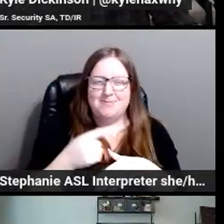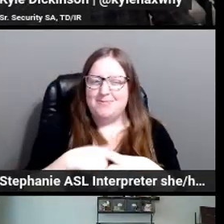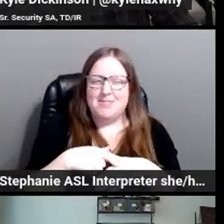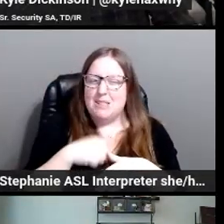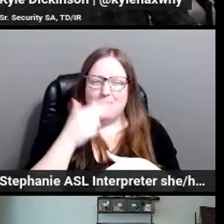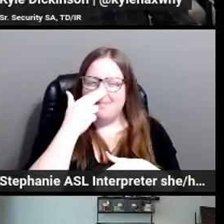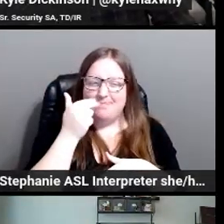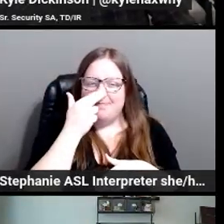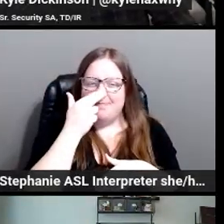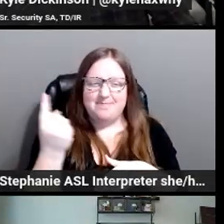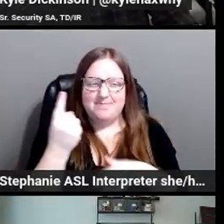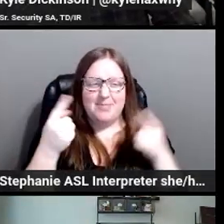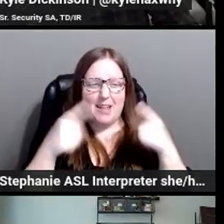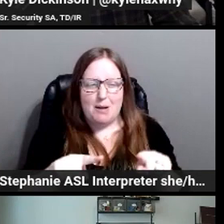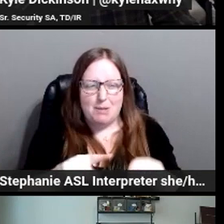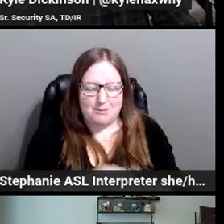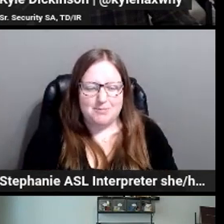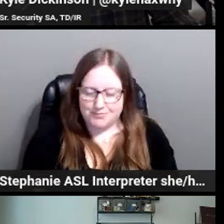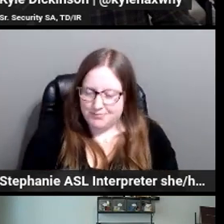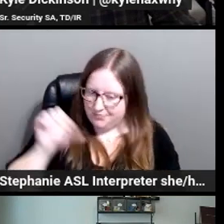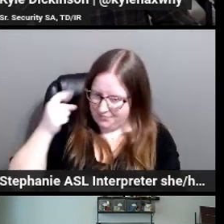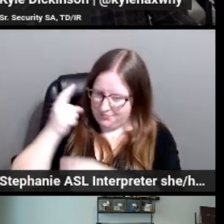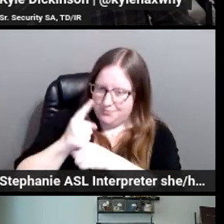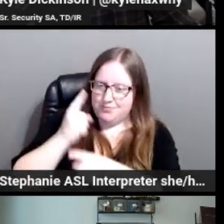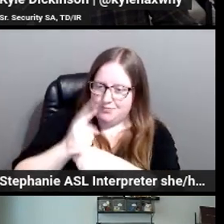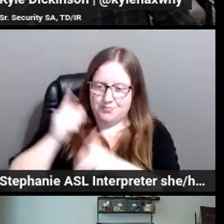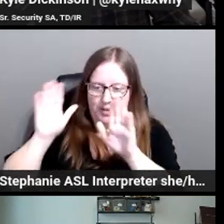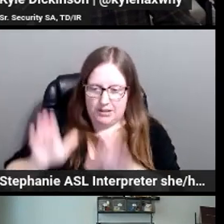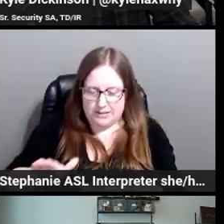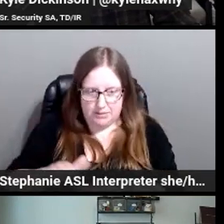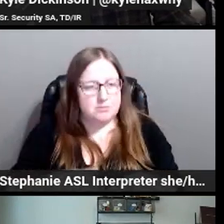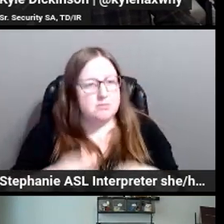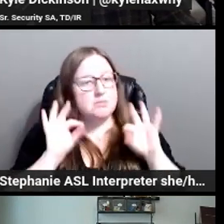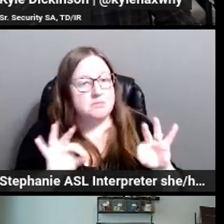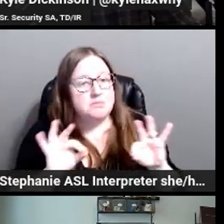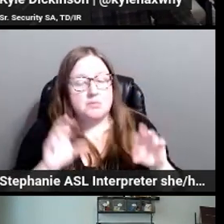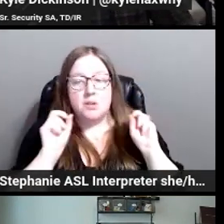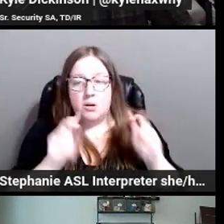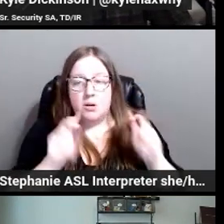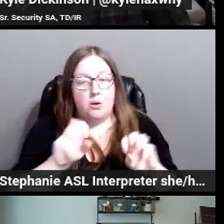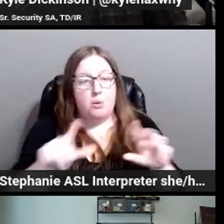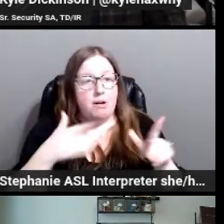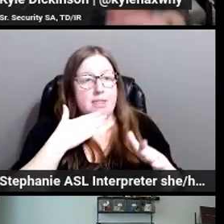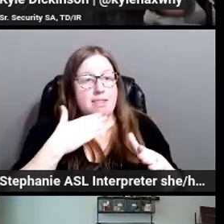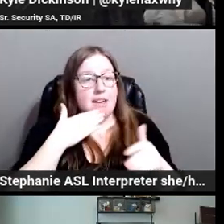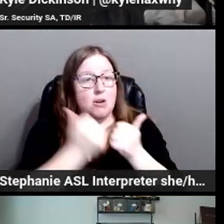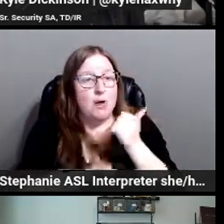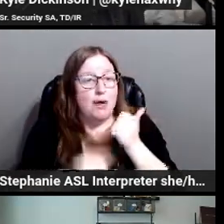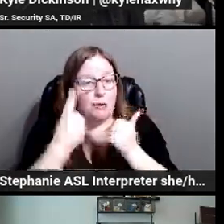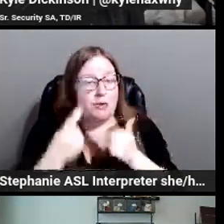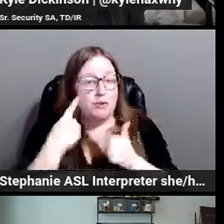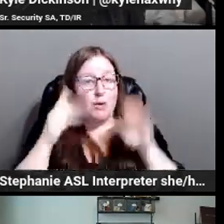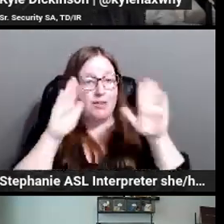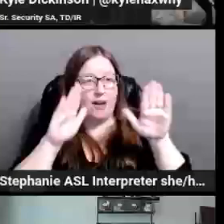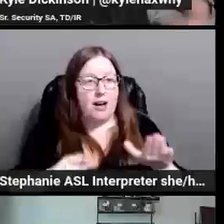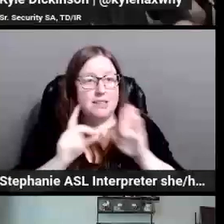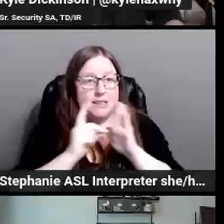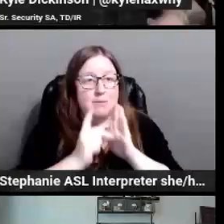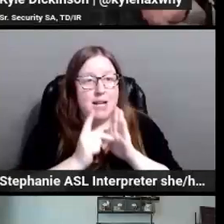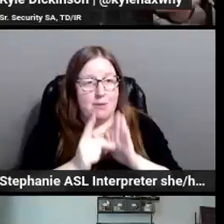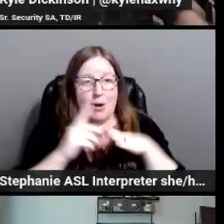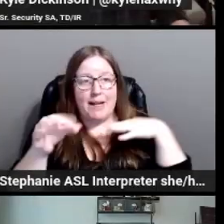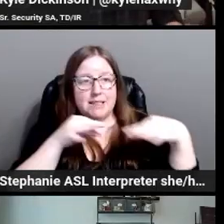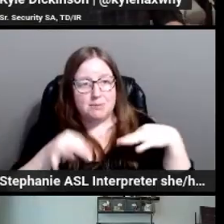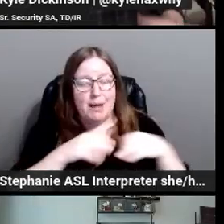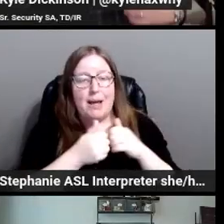say. Absolutely. Awesome. Great. Well, thank you everyone for the awesome demos and explaining how